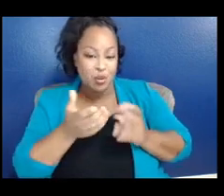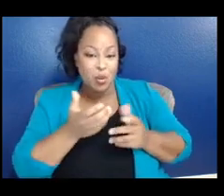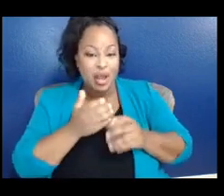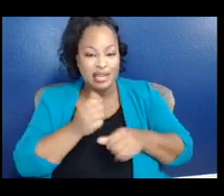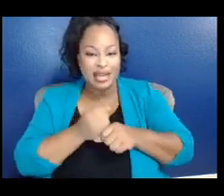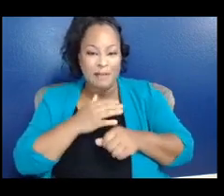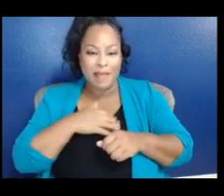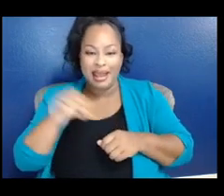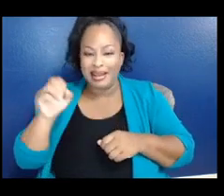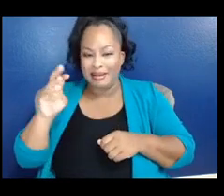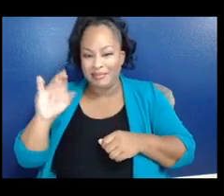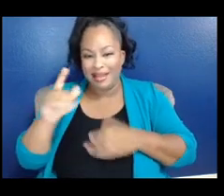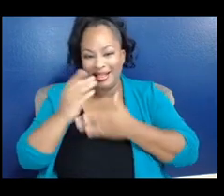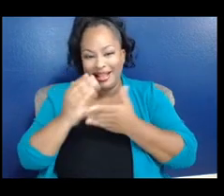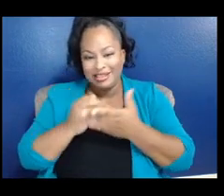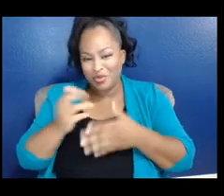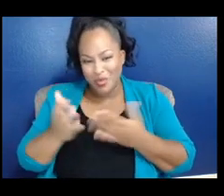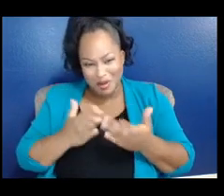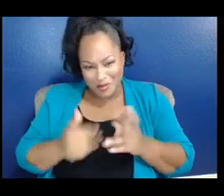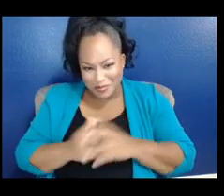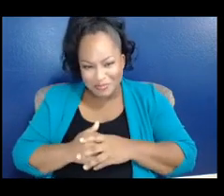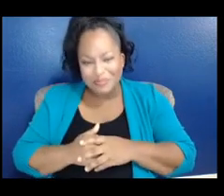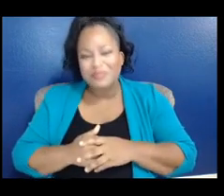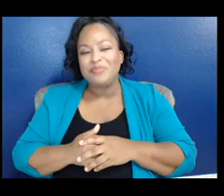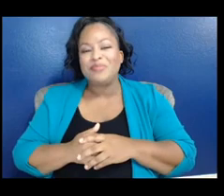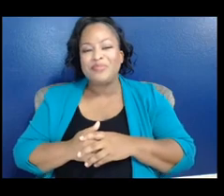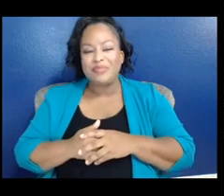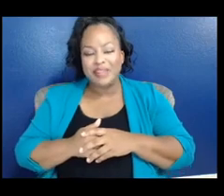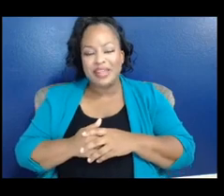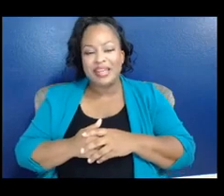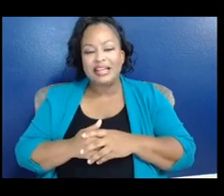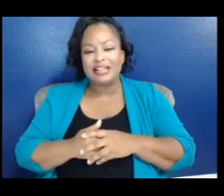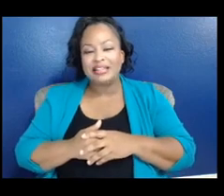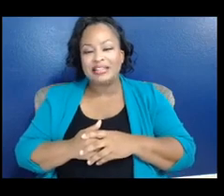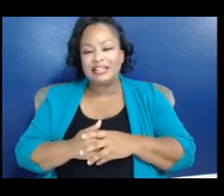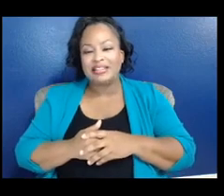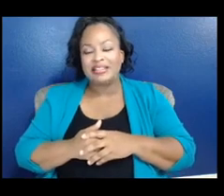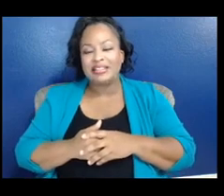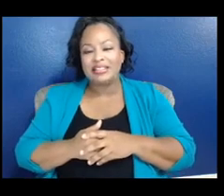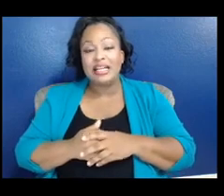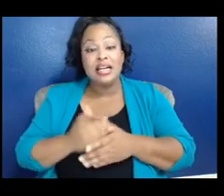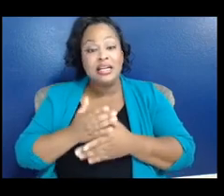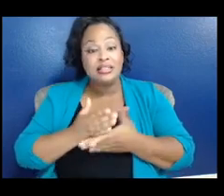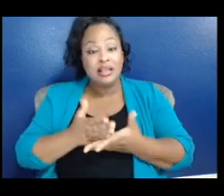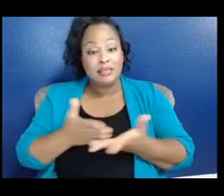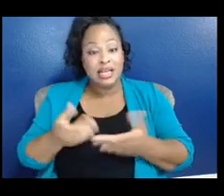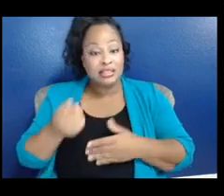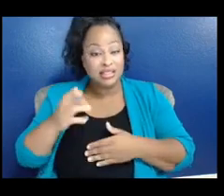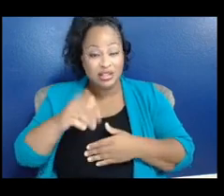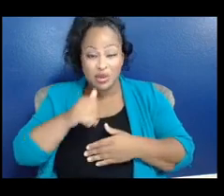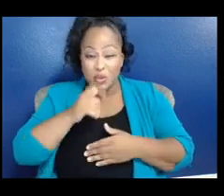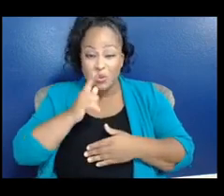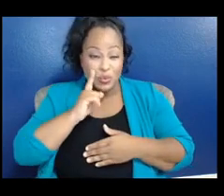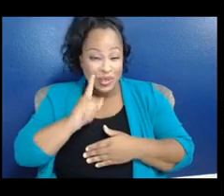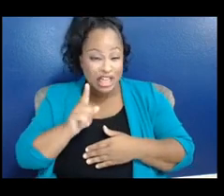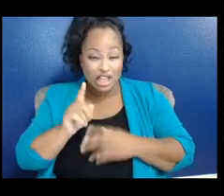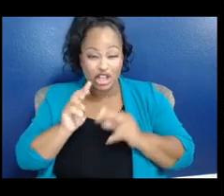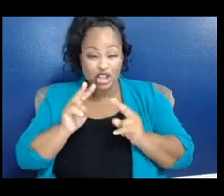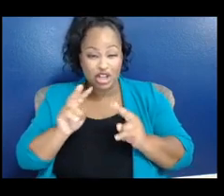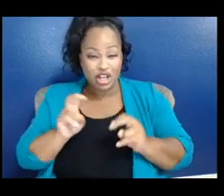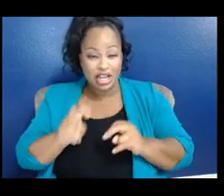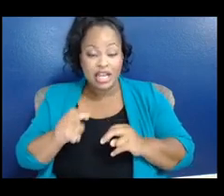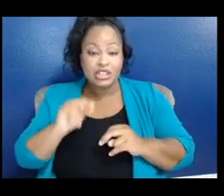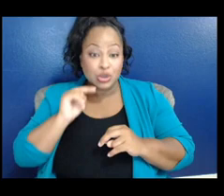list or whatever. So basically, some things that doctors don't really look at is